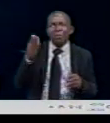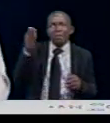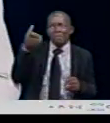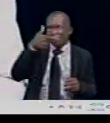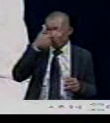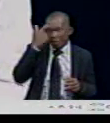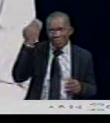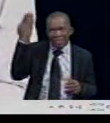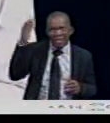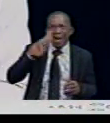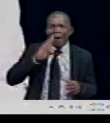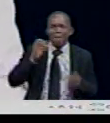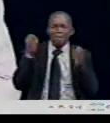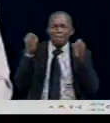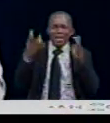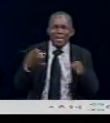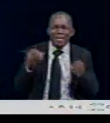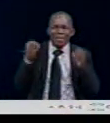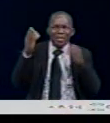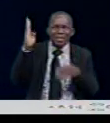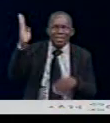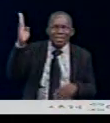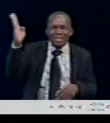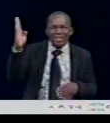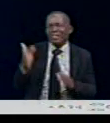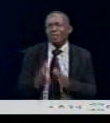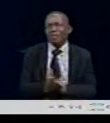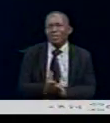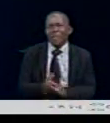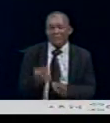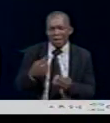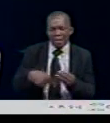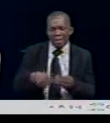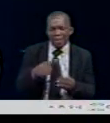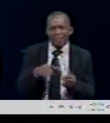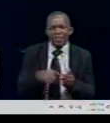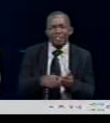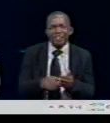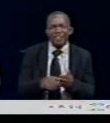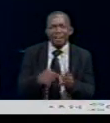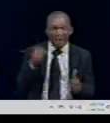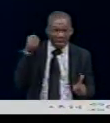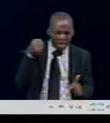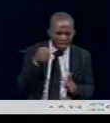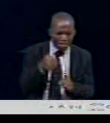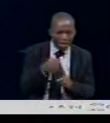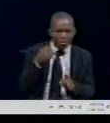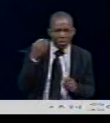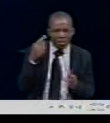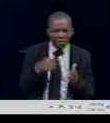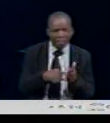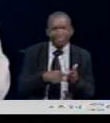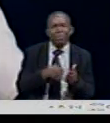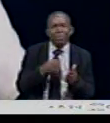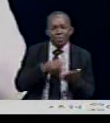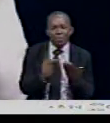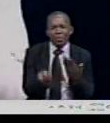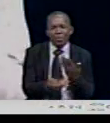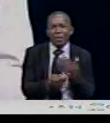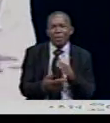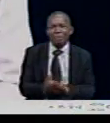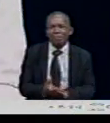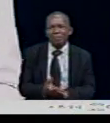testimonies coming and abounding around the globe of the impact of these conferences.